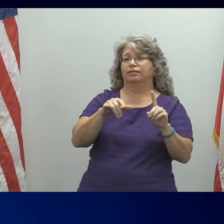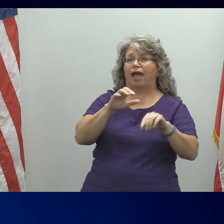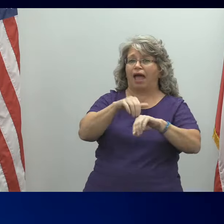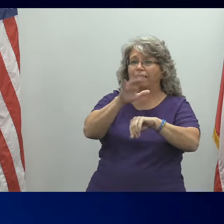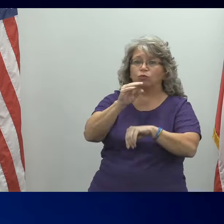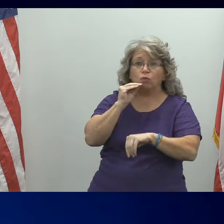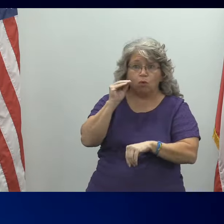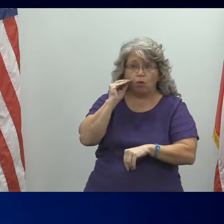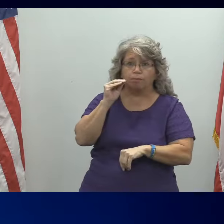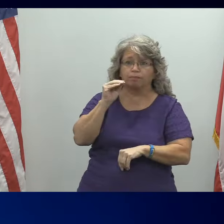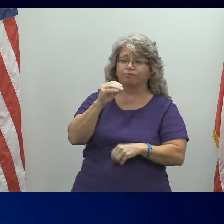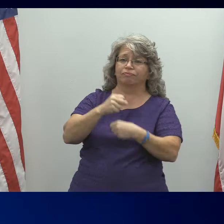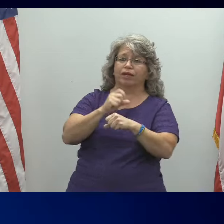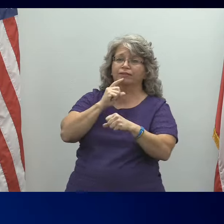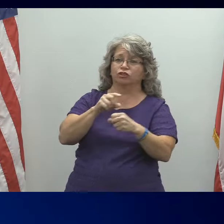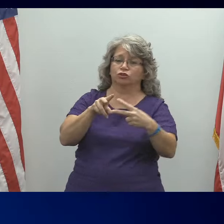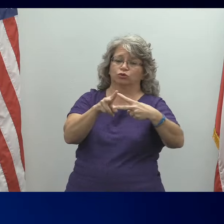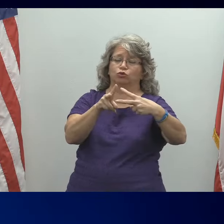covidtest.gov or